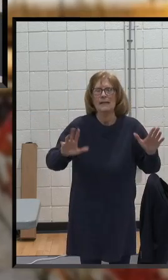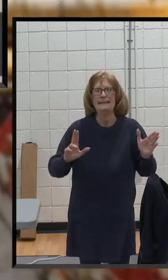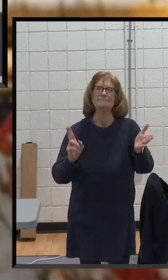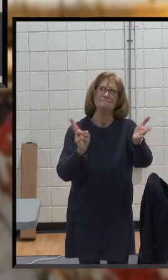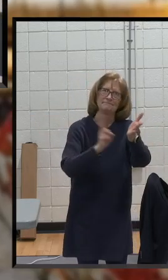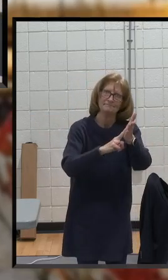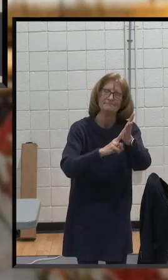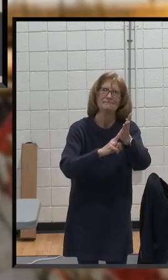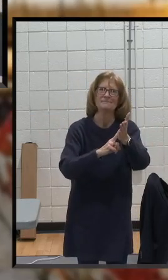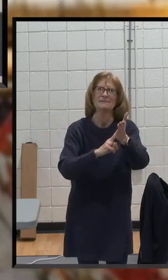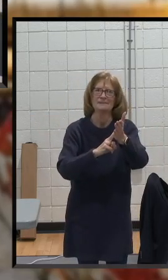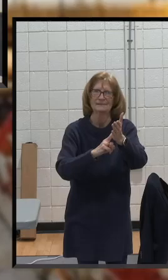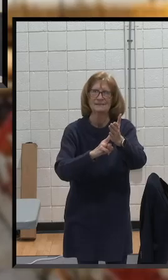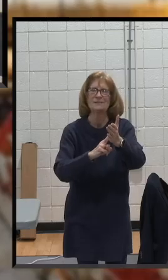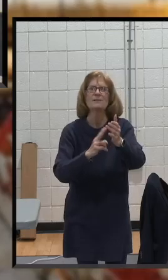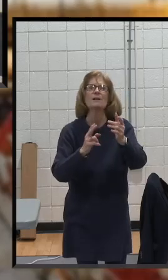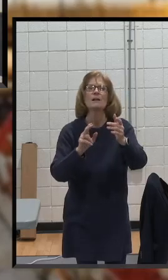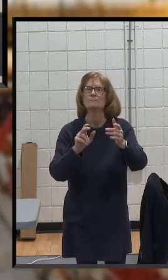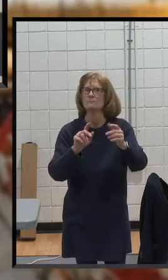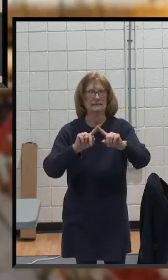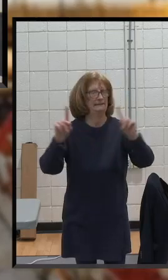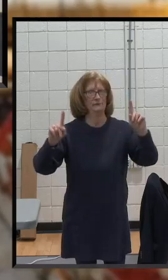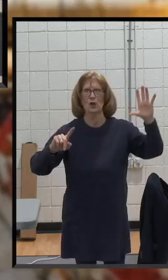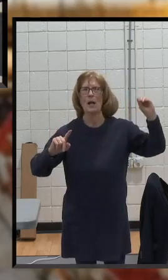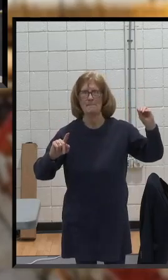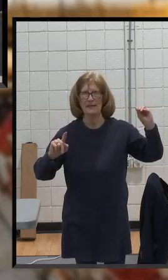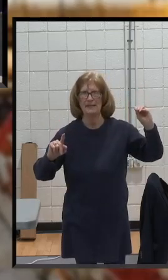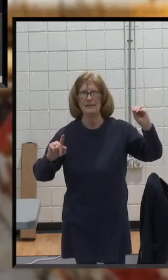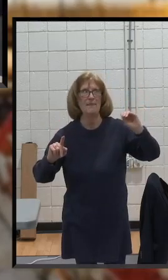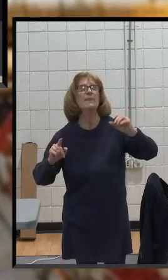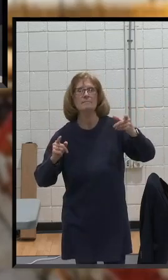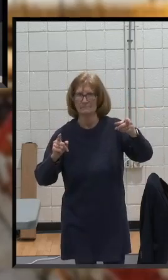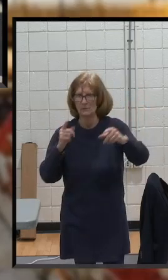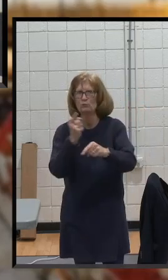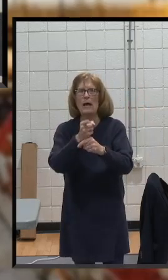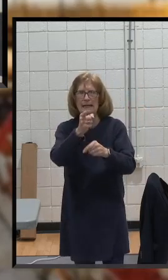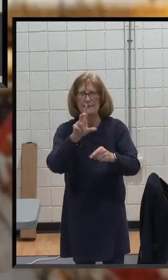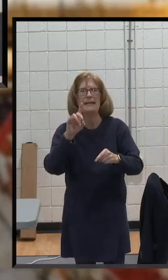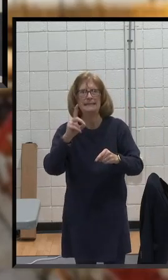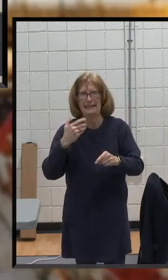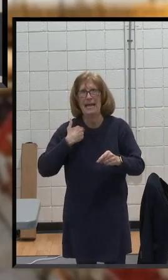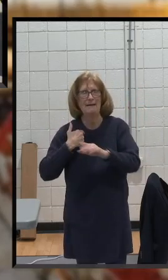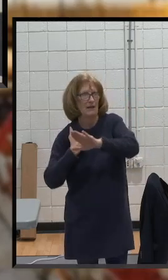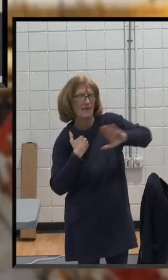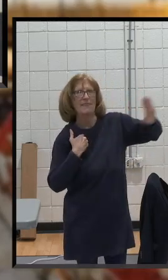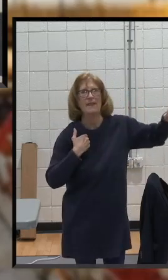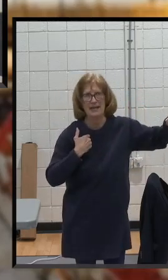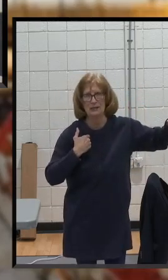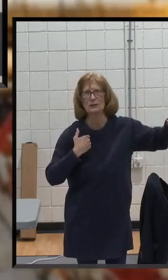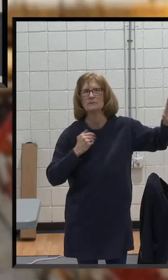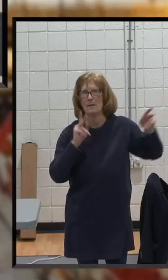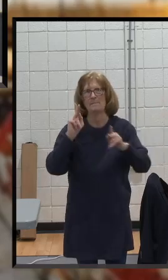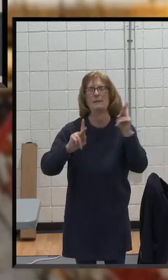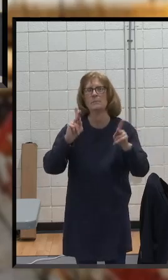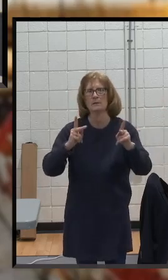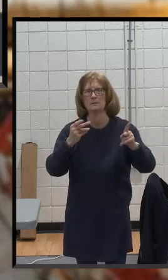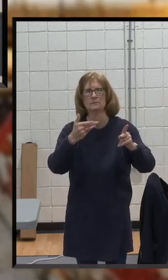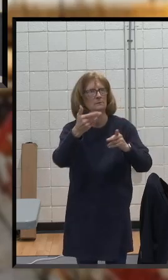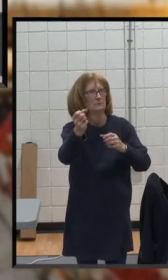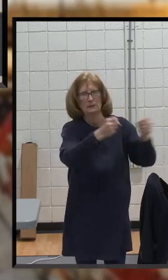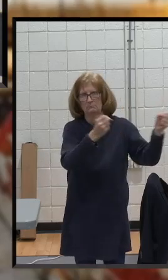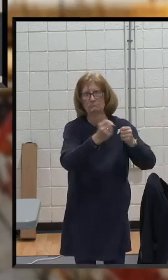secured a contractor for that work, and the contractor had already